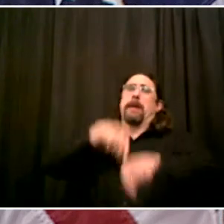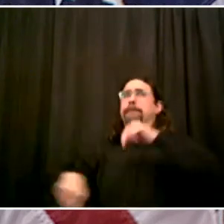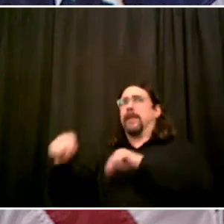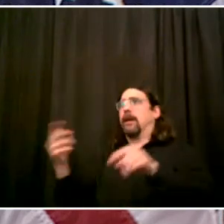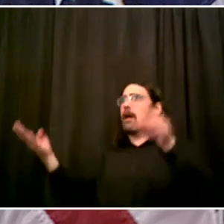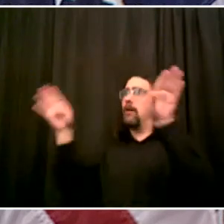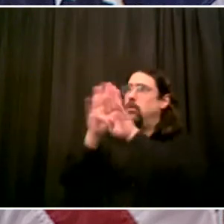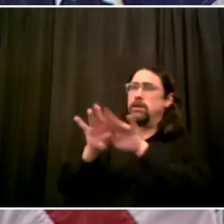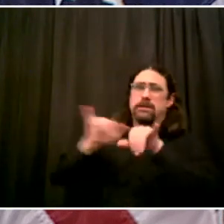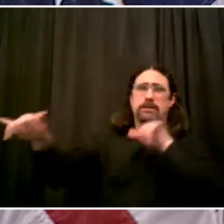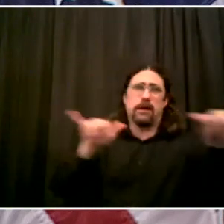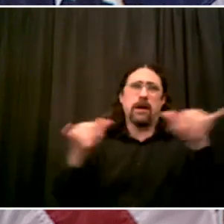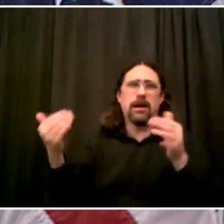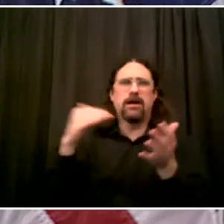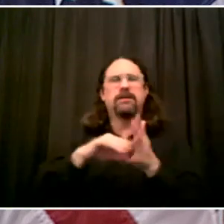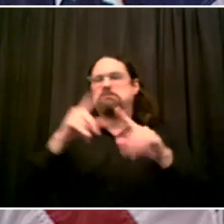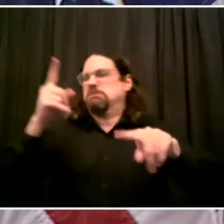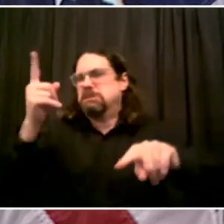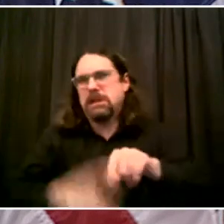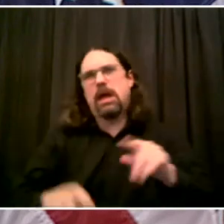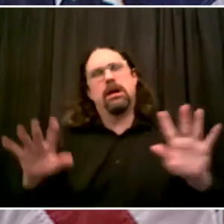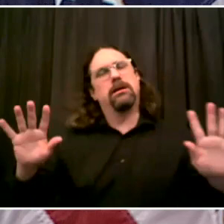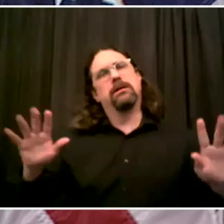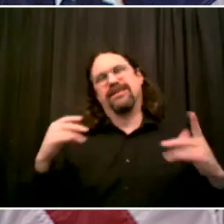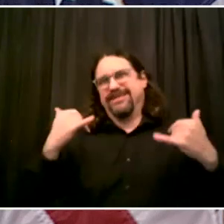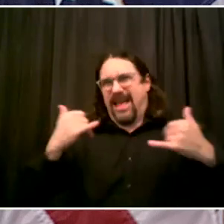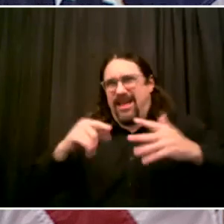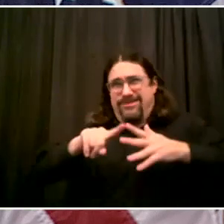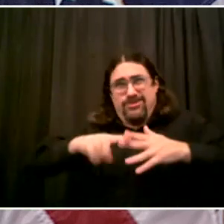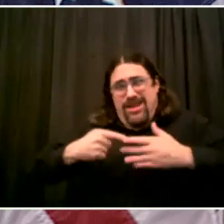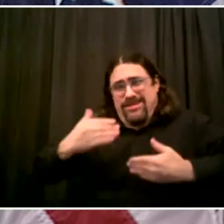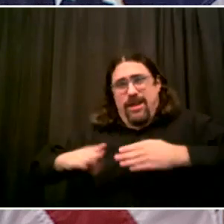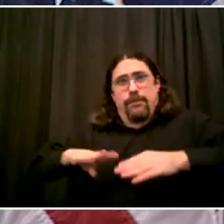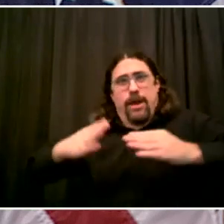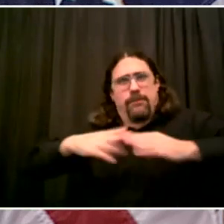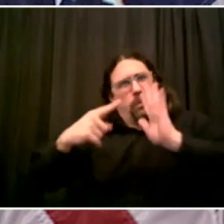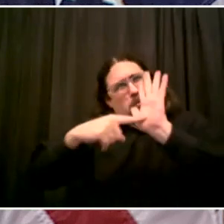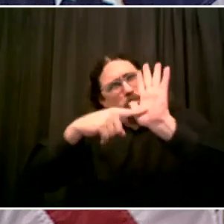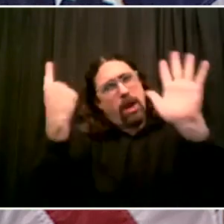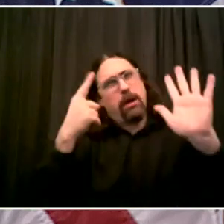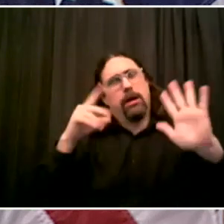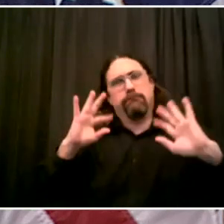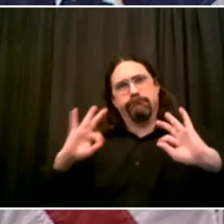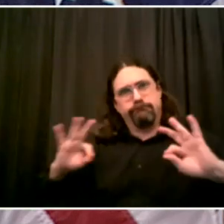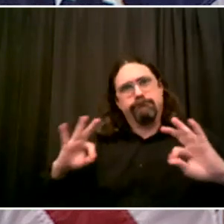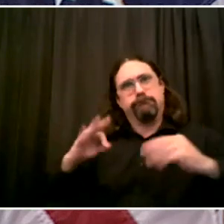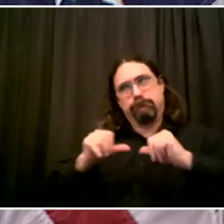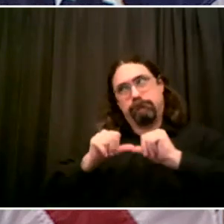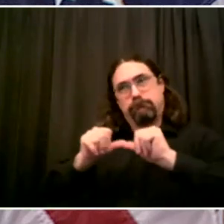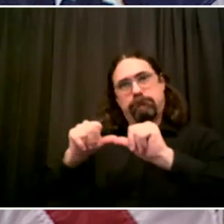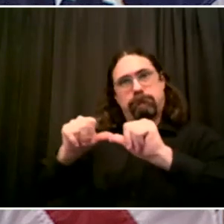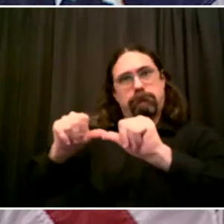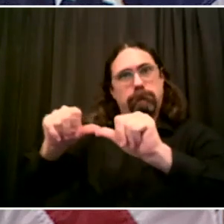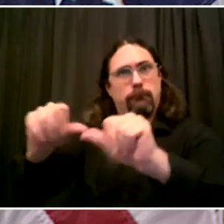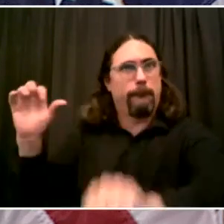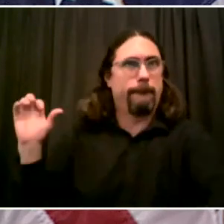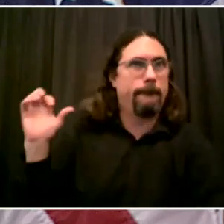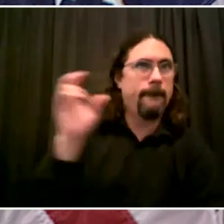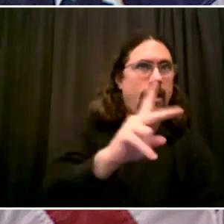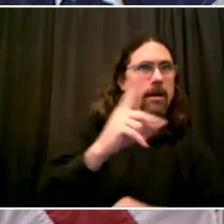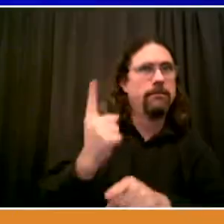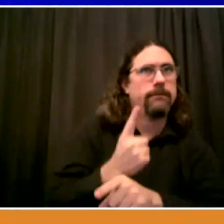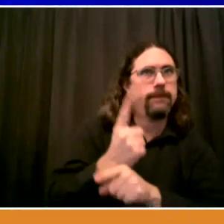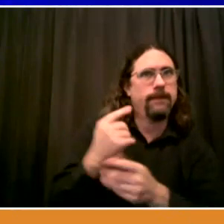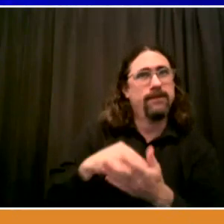of fighting back this disease. What does it come down to? If we're going to fight this disease, it is once again about that word you've heard so many times, testing,